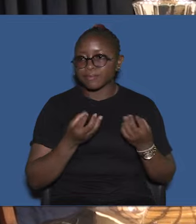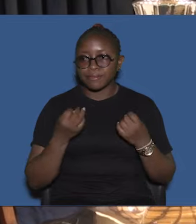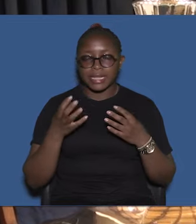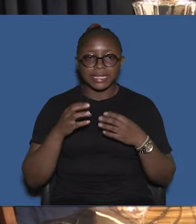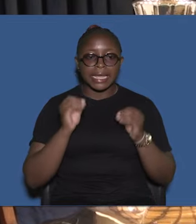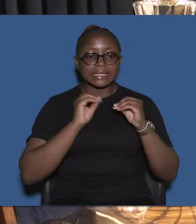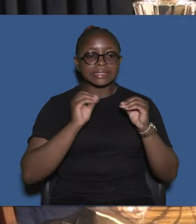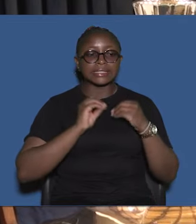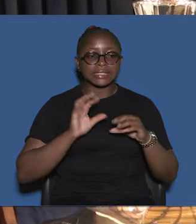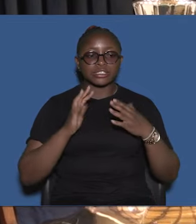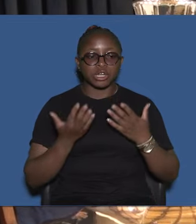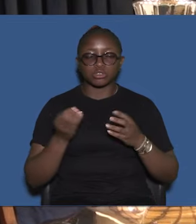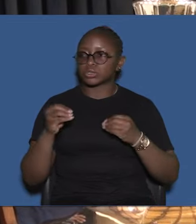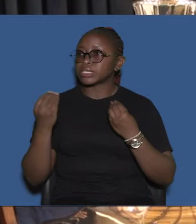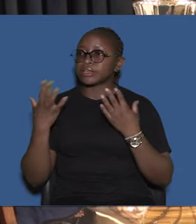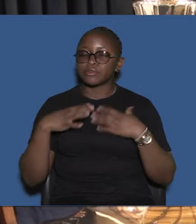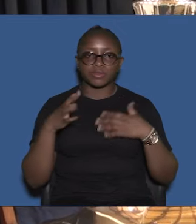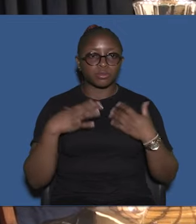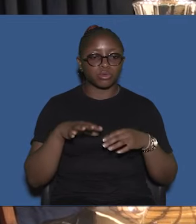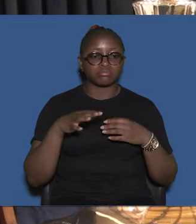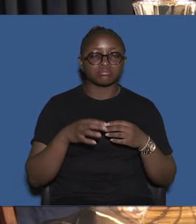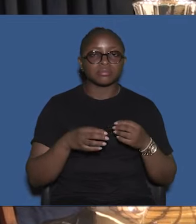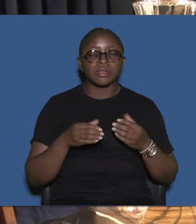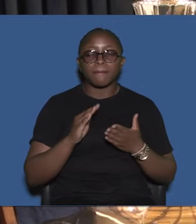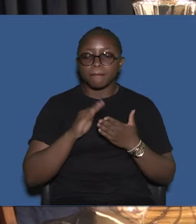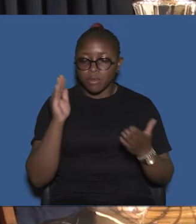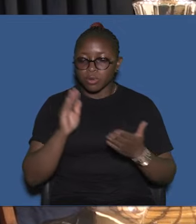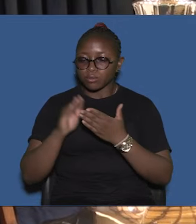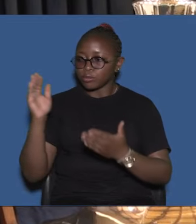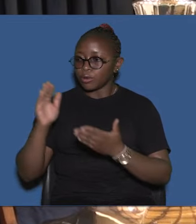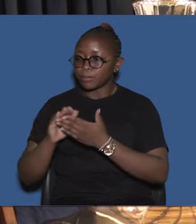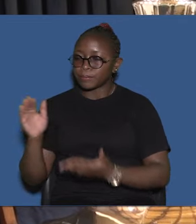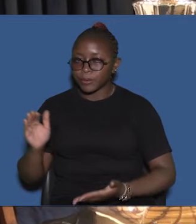generously, which is biblical, that you have to